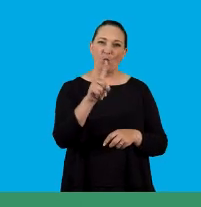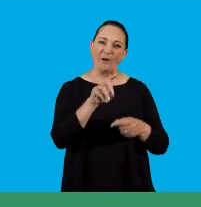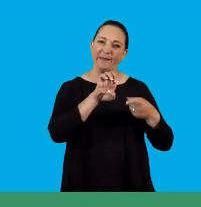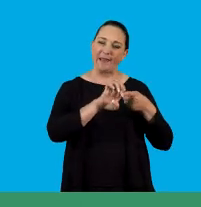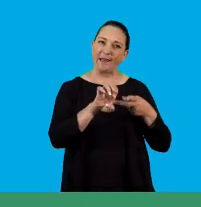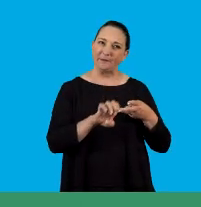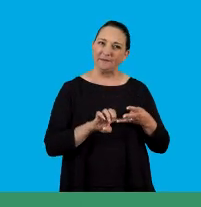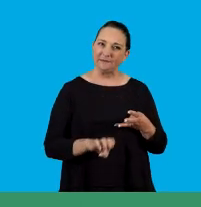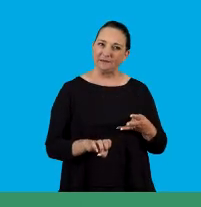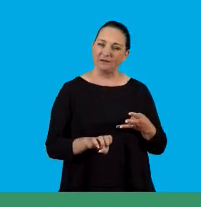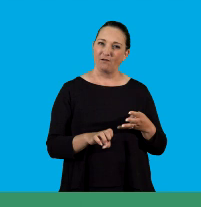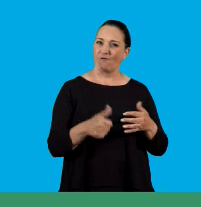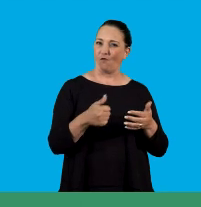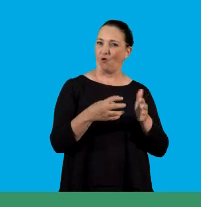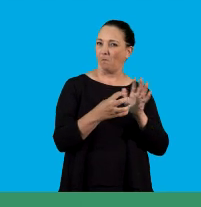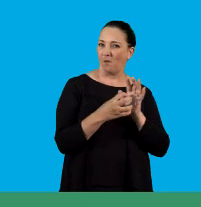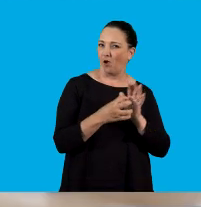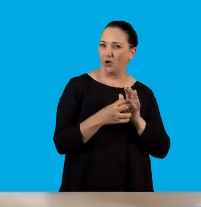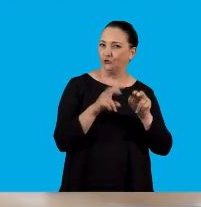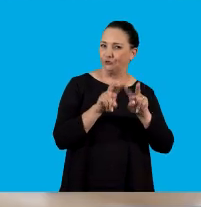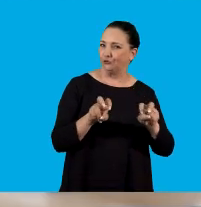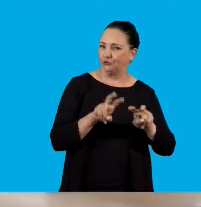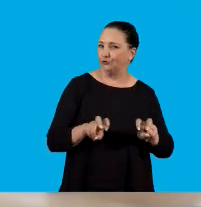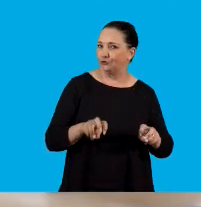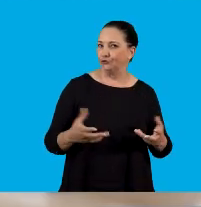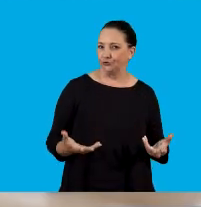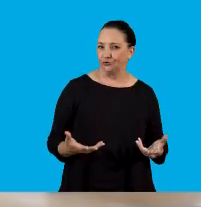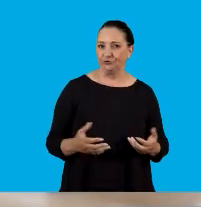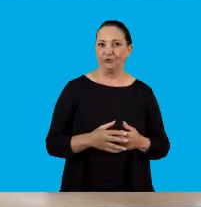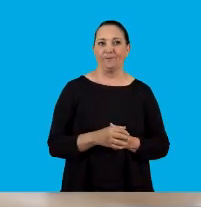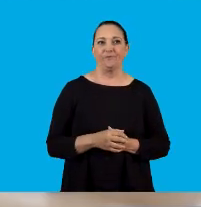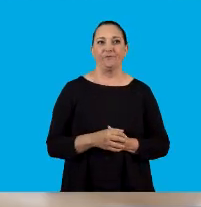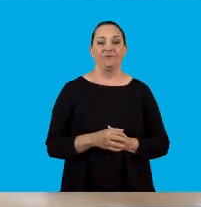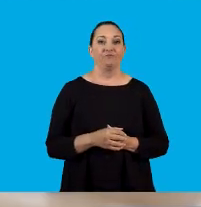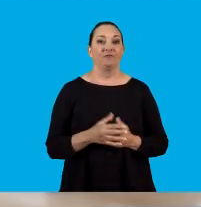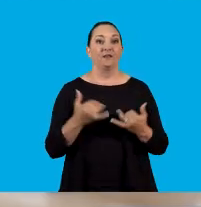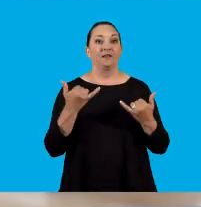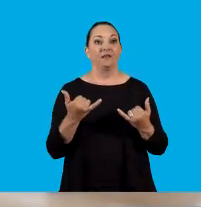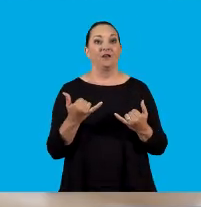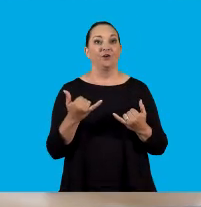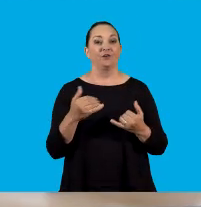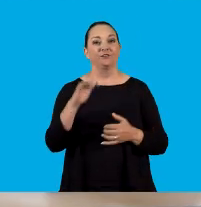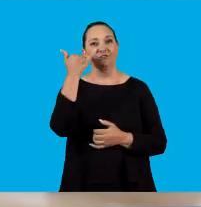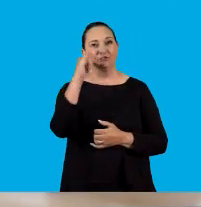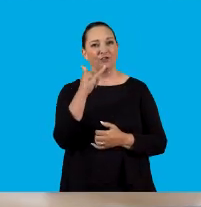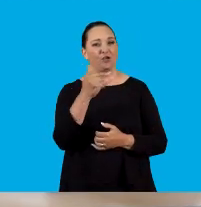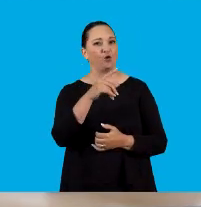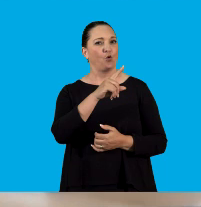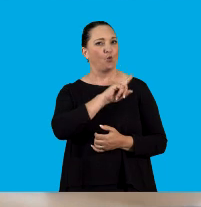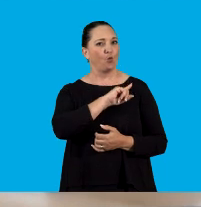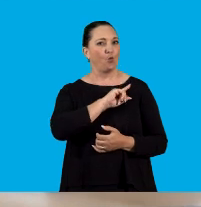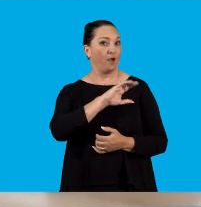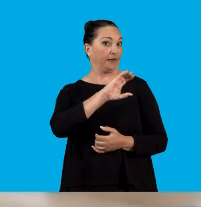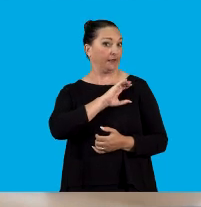element focuses on market research? And what is market research? With market research, it has to do with now checking if